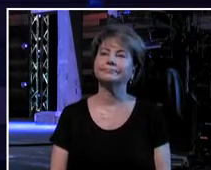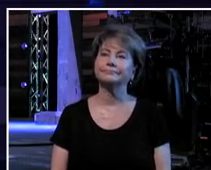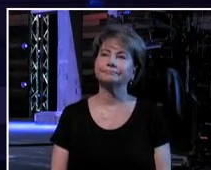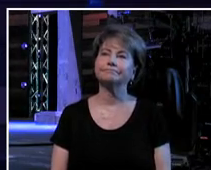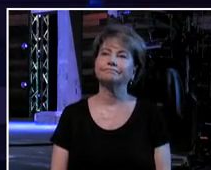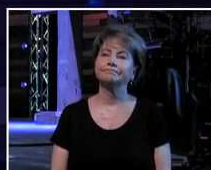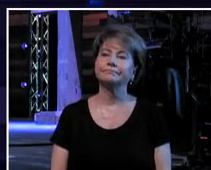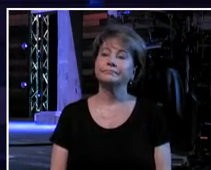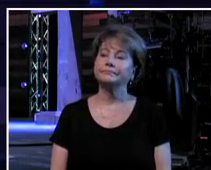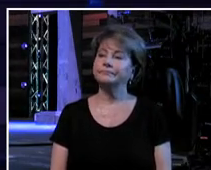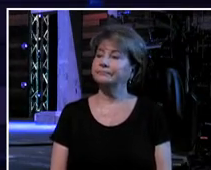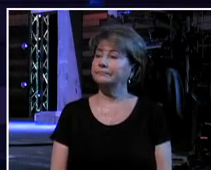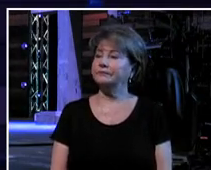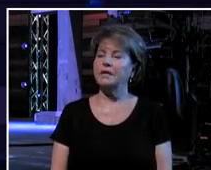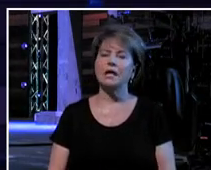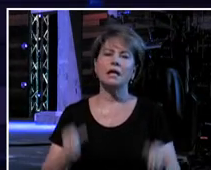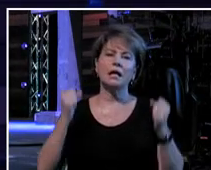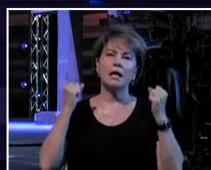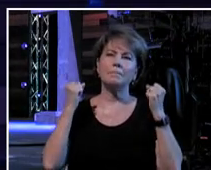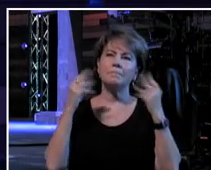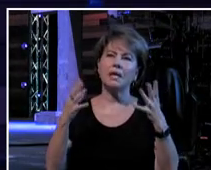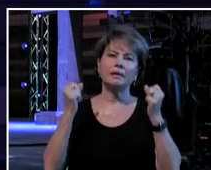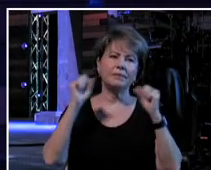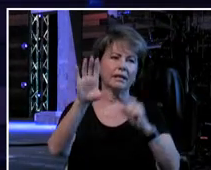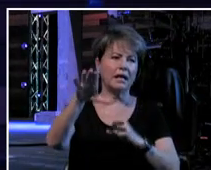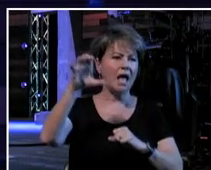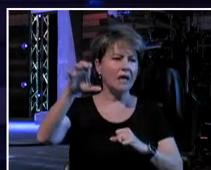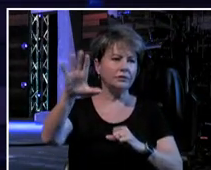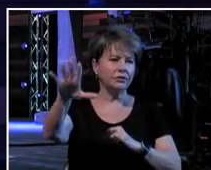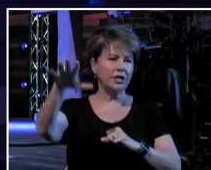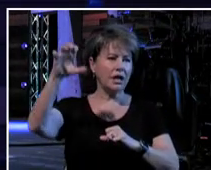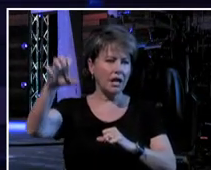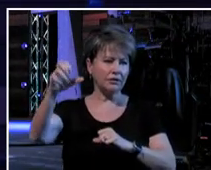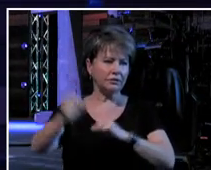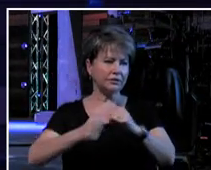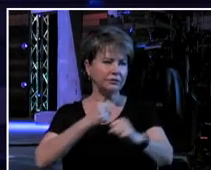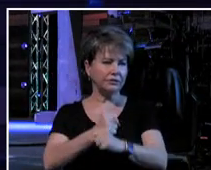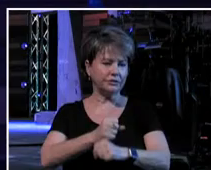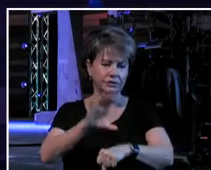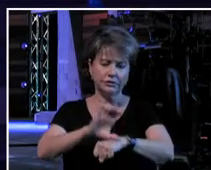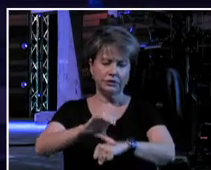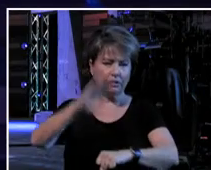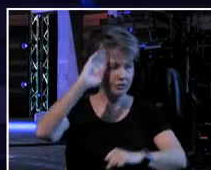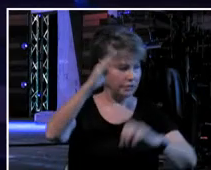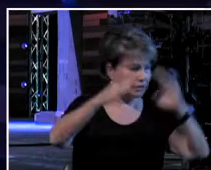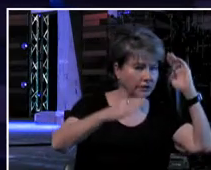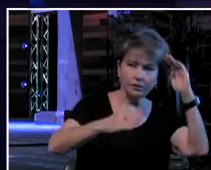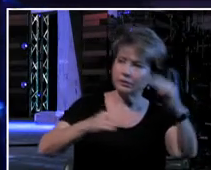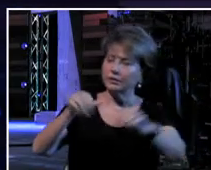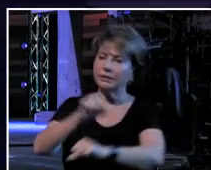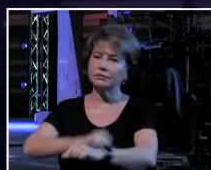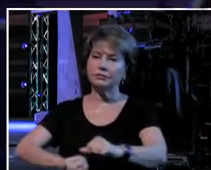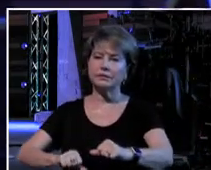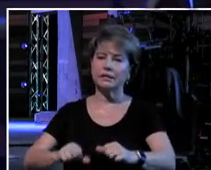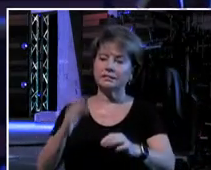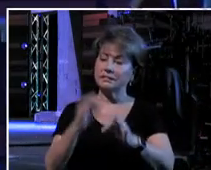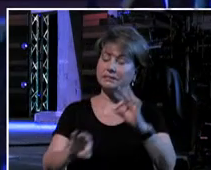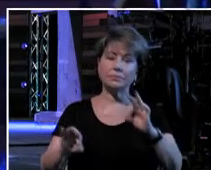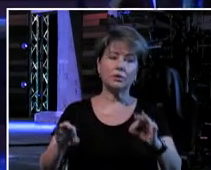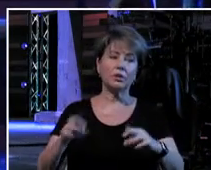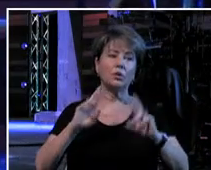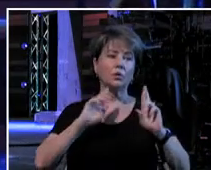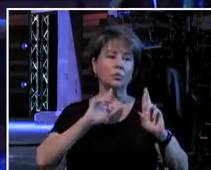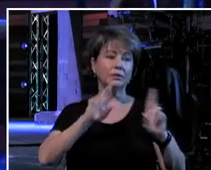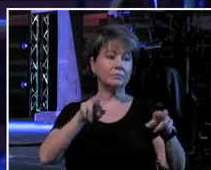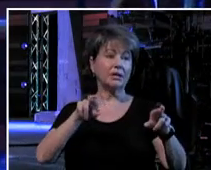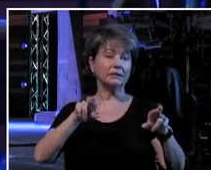So for centuries, the church has greeted each other on Easter morning with that simple call and response. He is risen, and